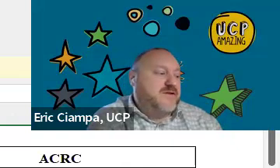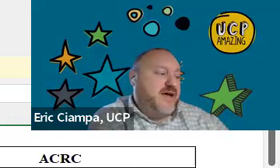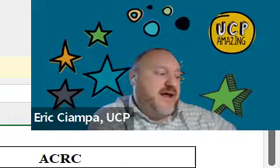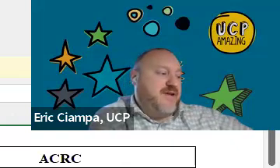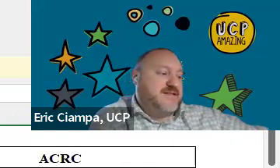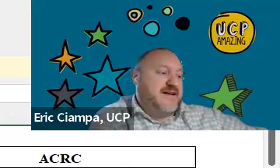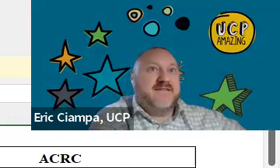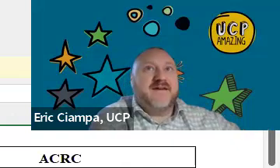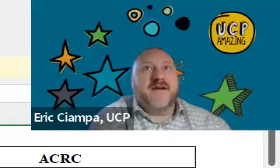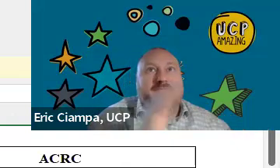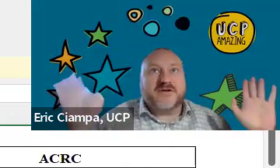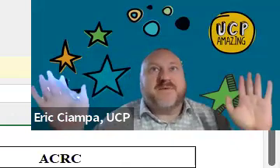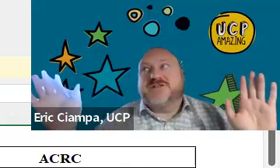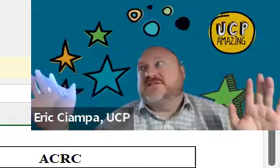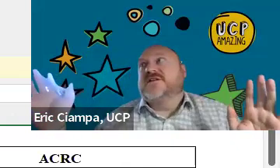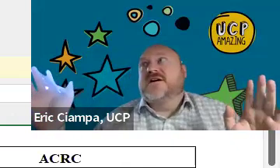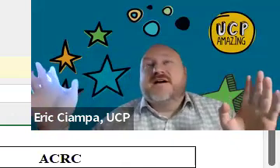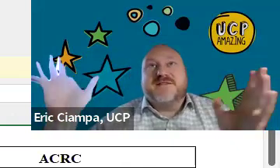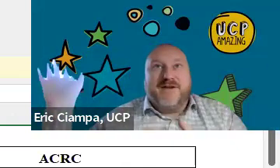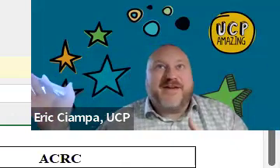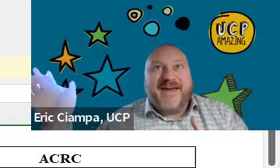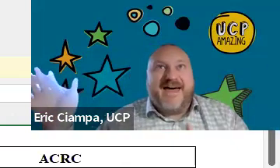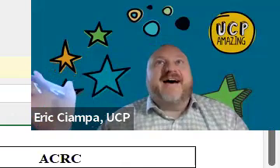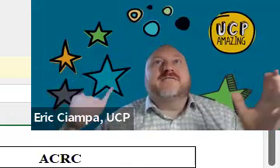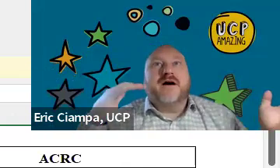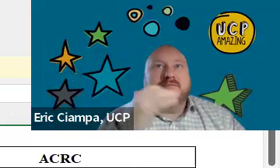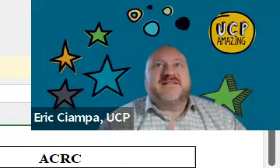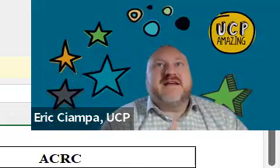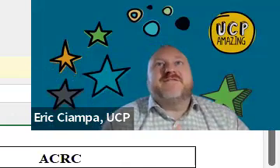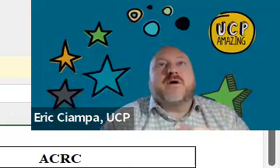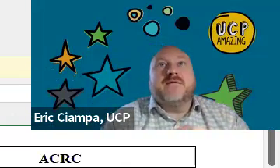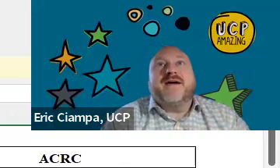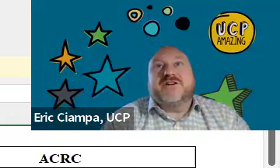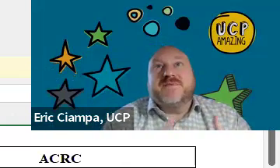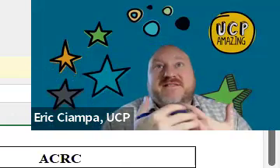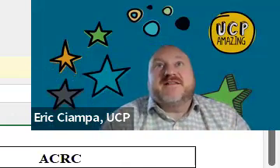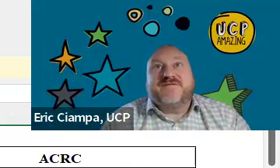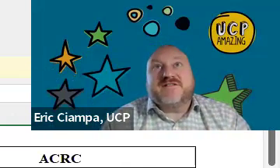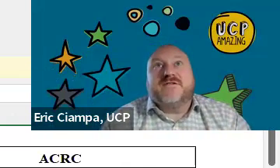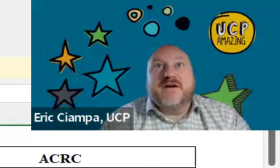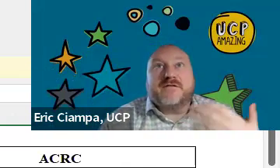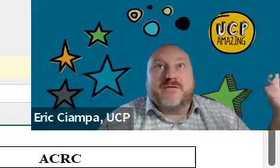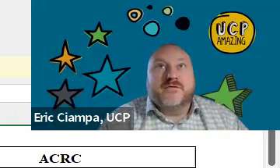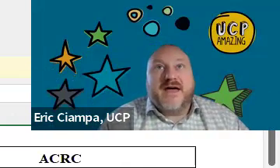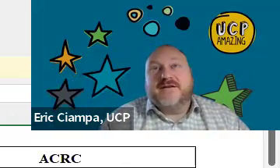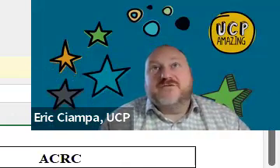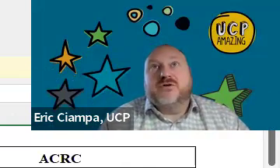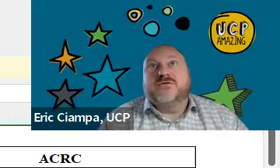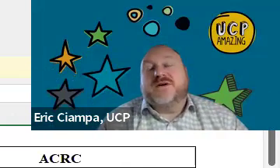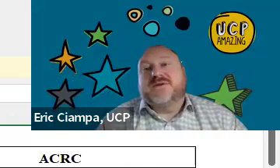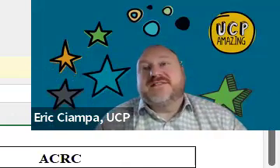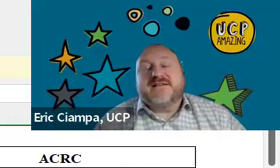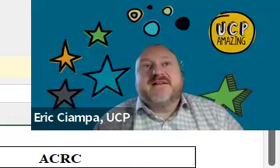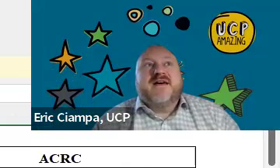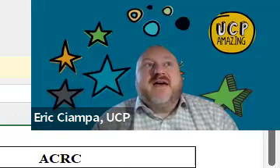minimum wage, and I've not seen anything in the governor's budget, because I've been looking at that to see if they were going to make adjustments to this fiscal year through the end of